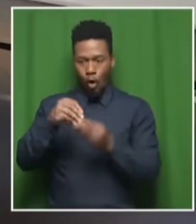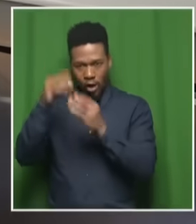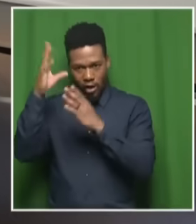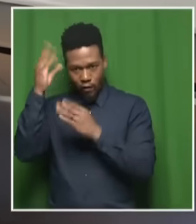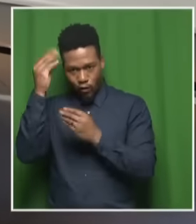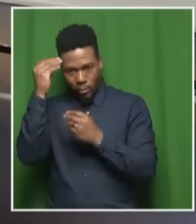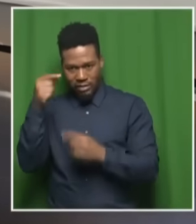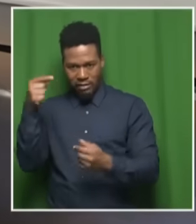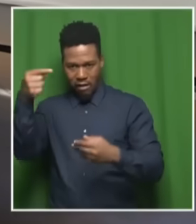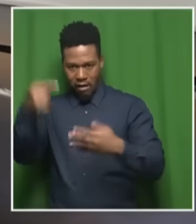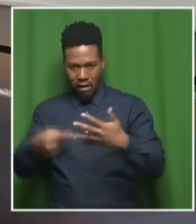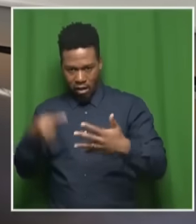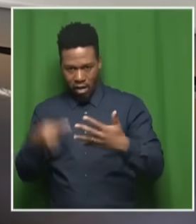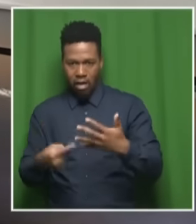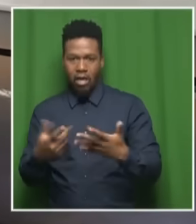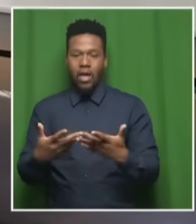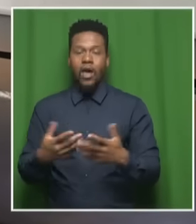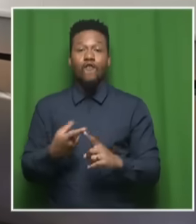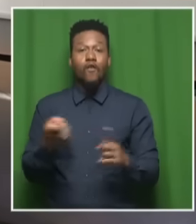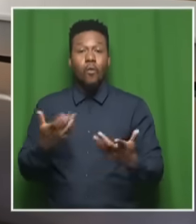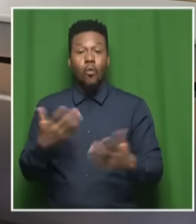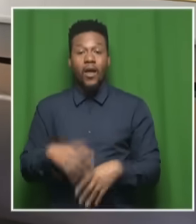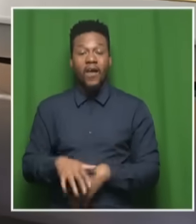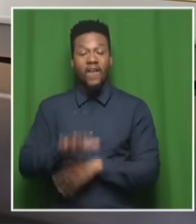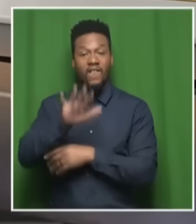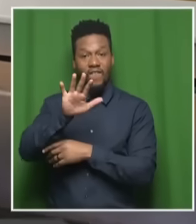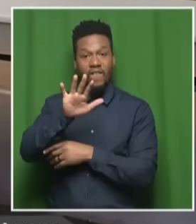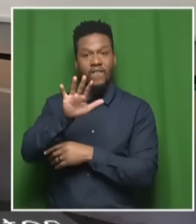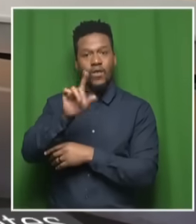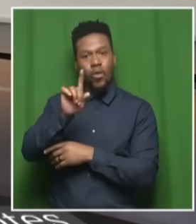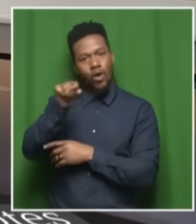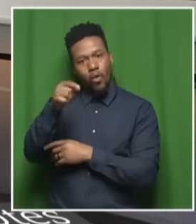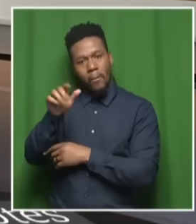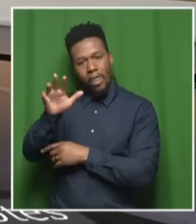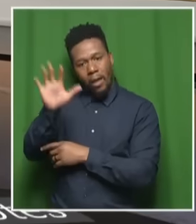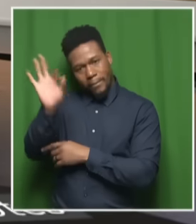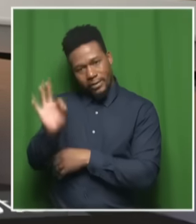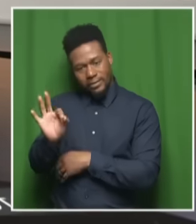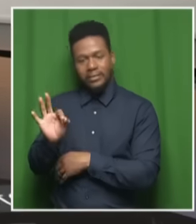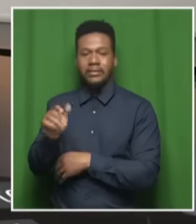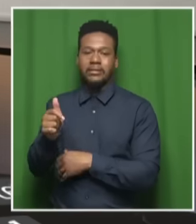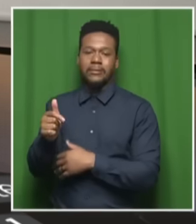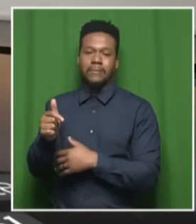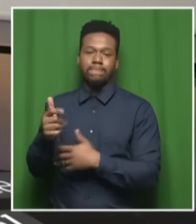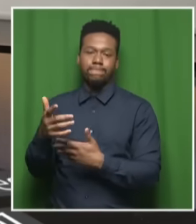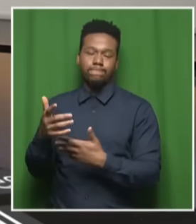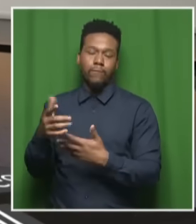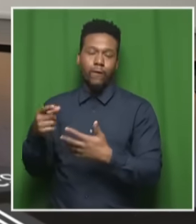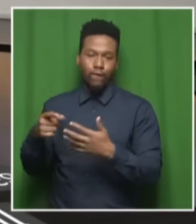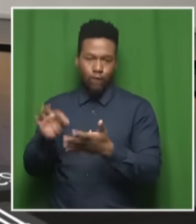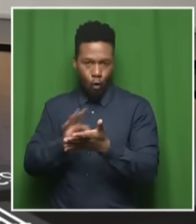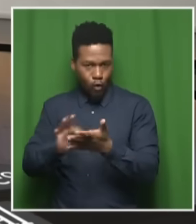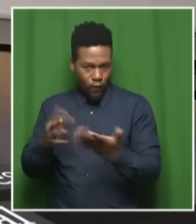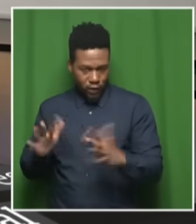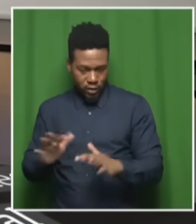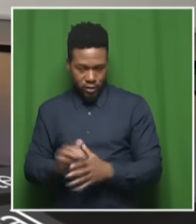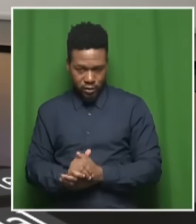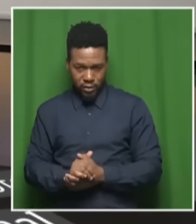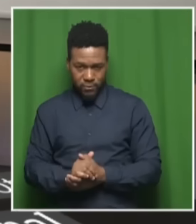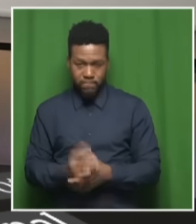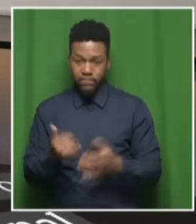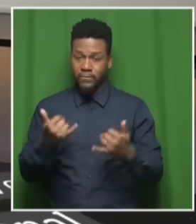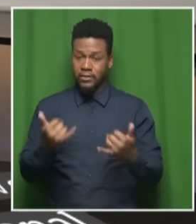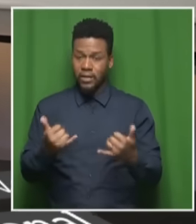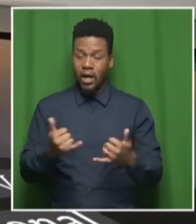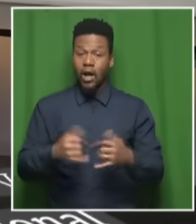that 58.6% national turnout that has been accounted for as we speak. So as we continue now, that